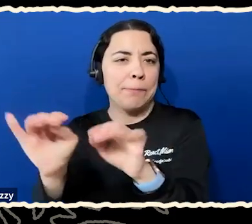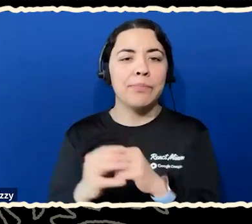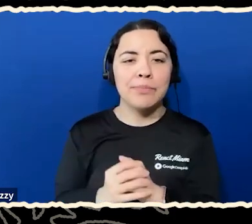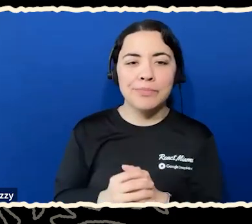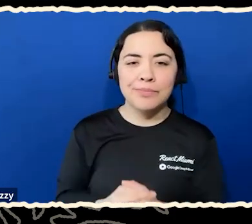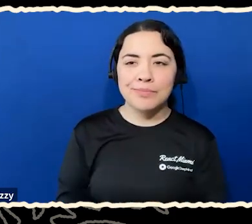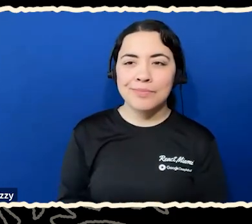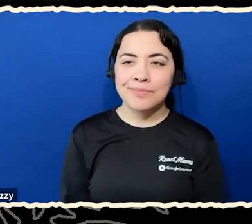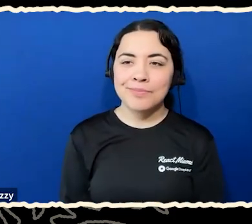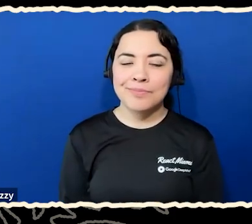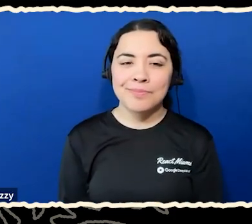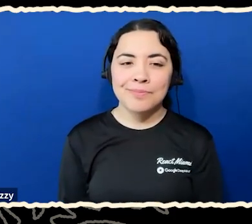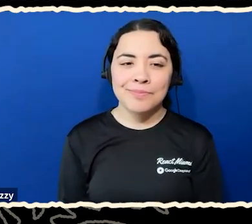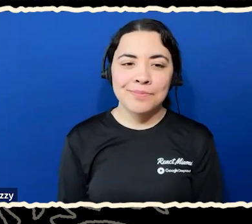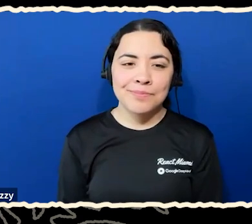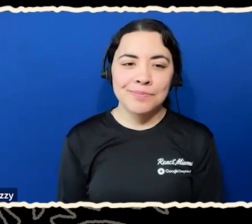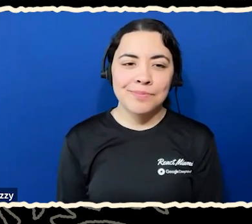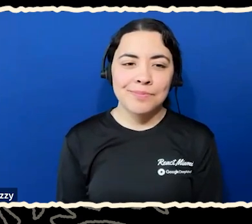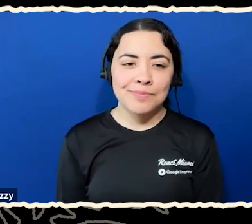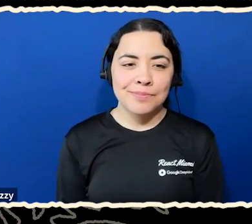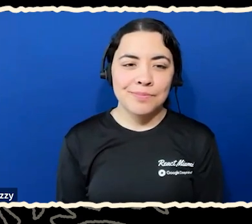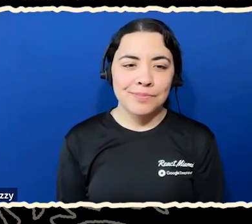like that.